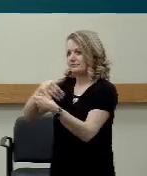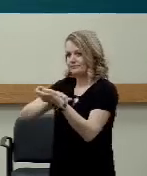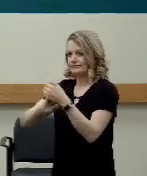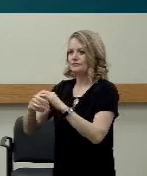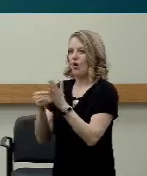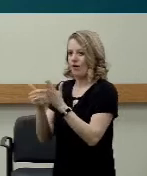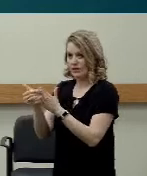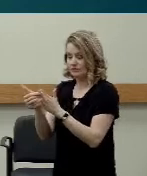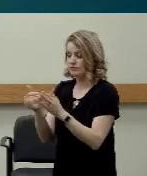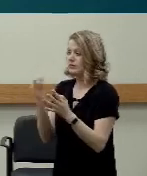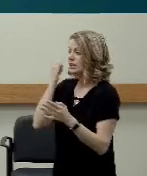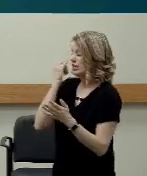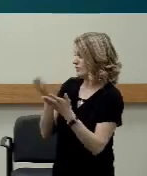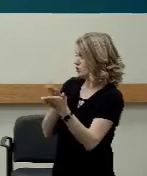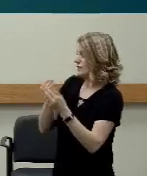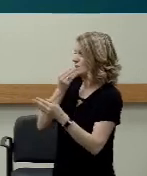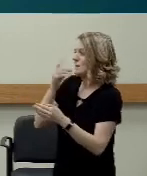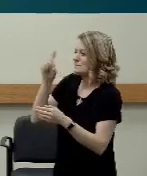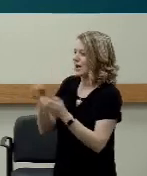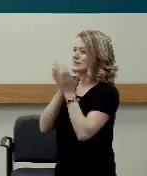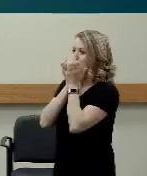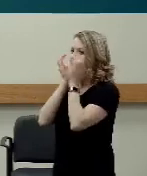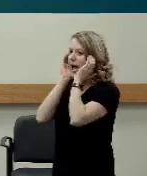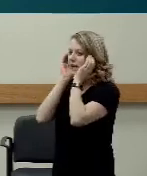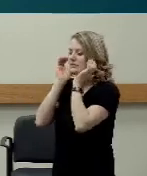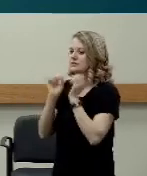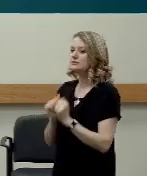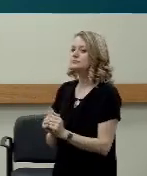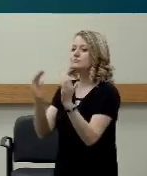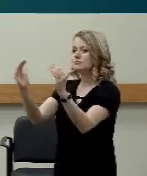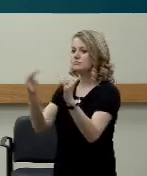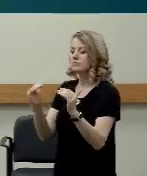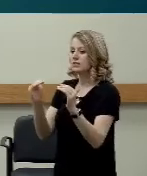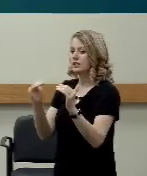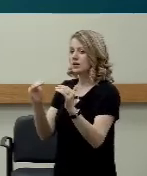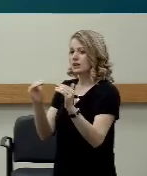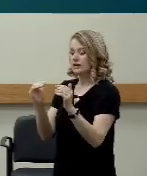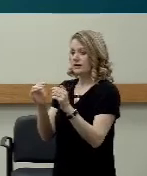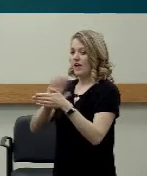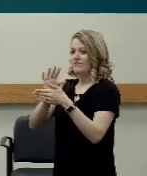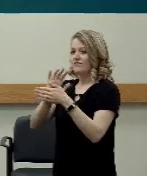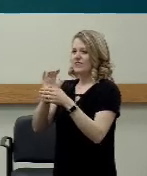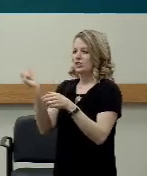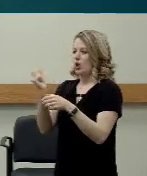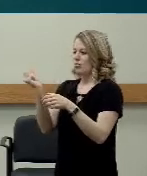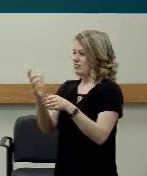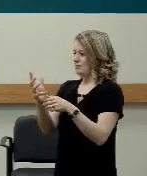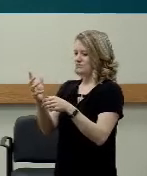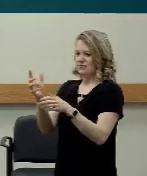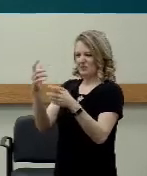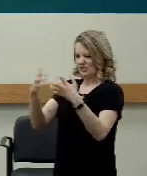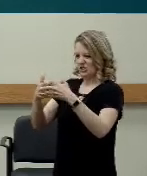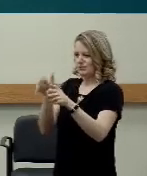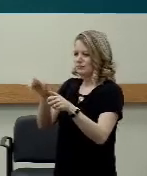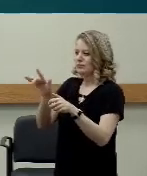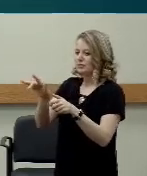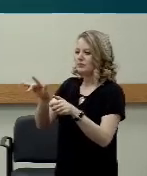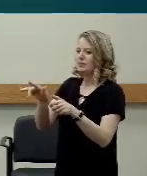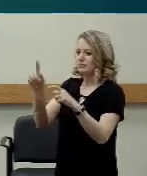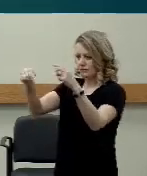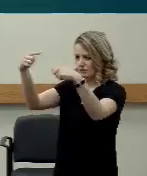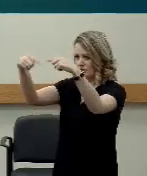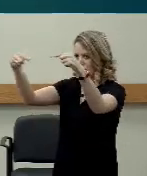masked. Video lottery machines clean and disinfected between each customer. Customer seats in